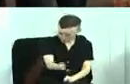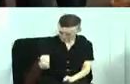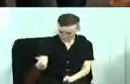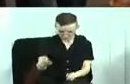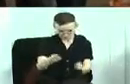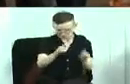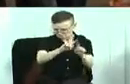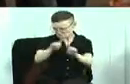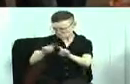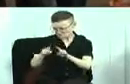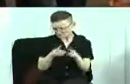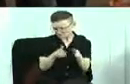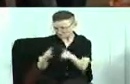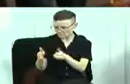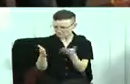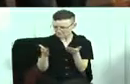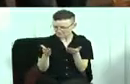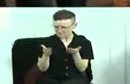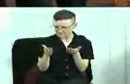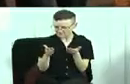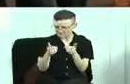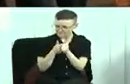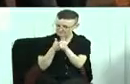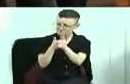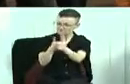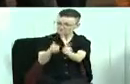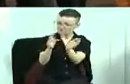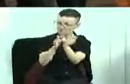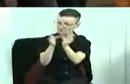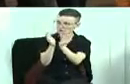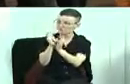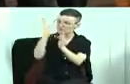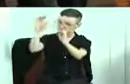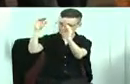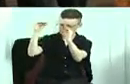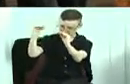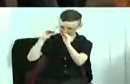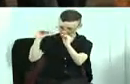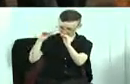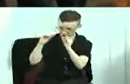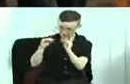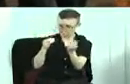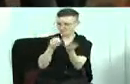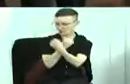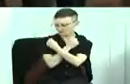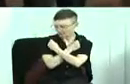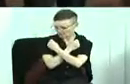the ways that are in keeping with the teachings of Jesus in this God who is love? We